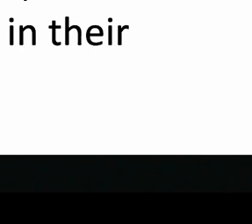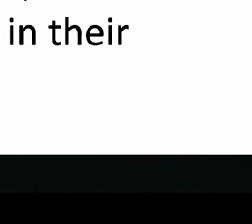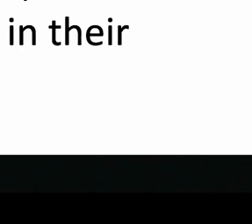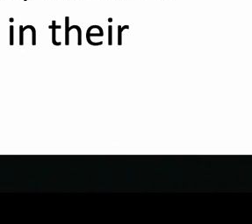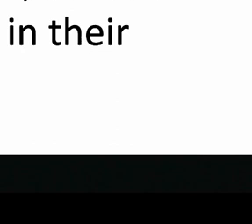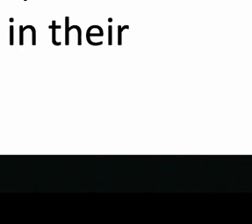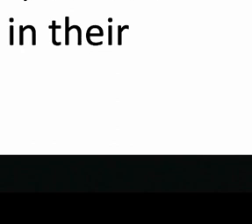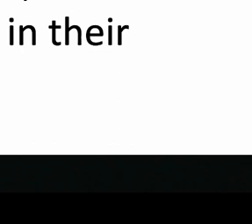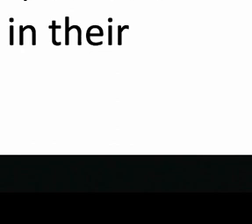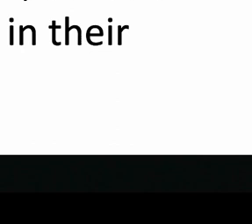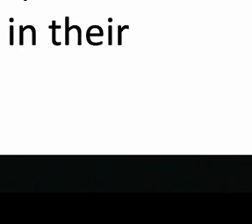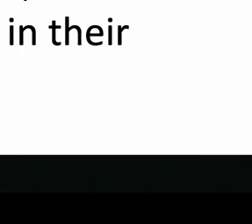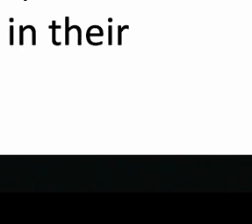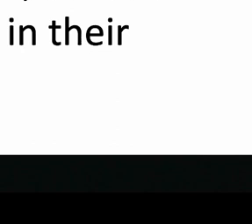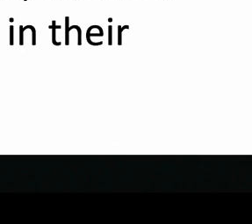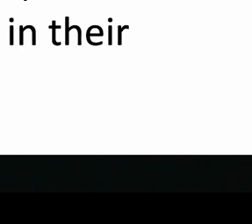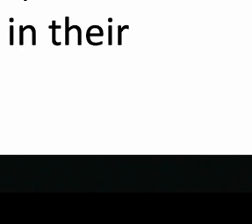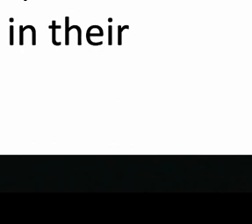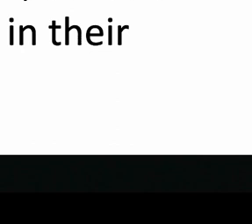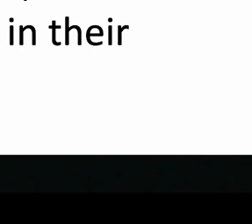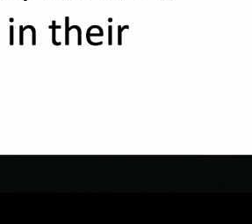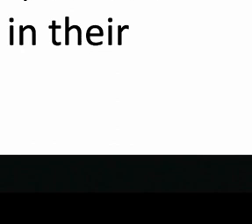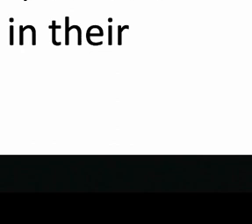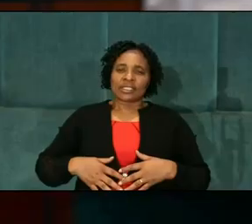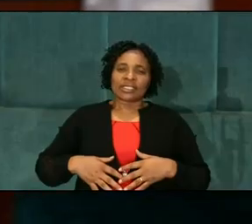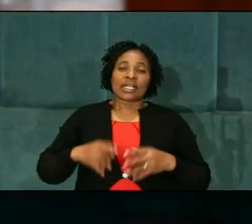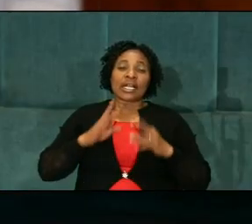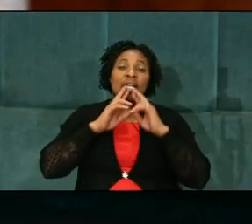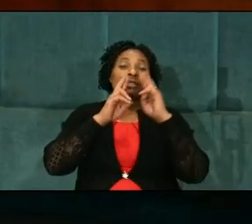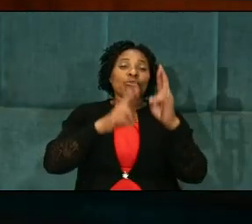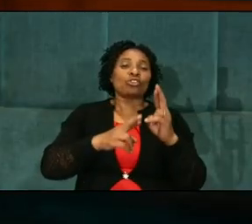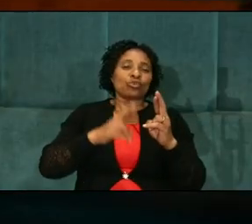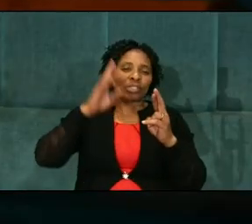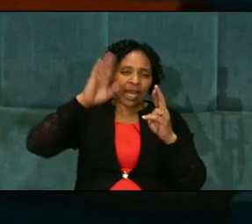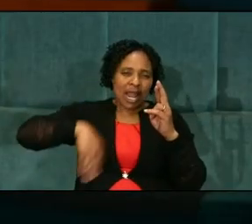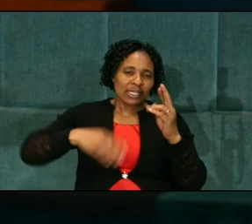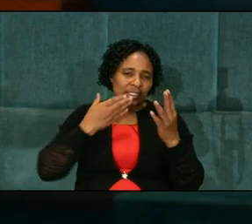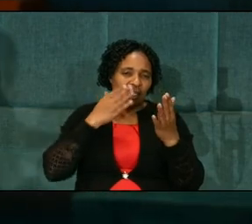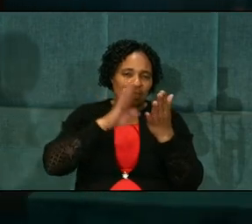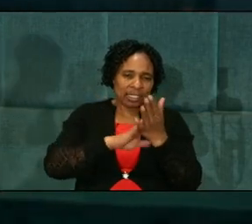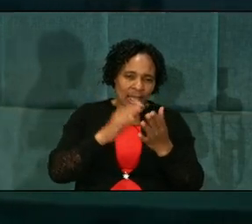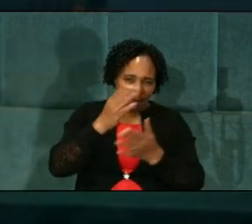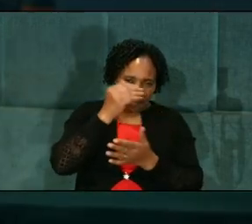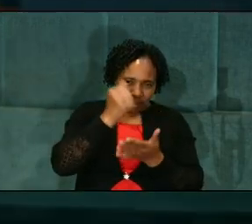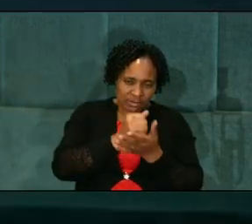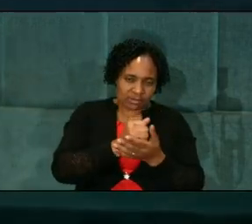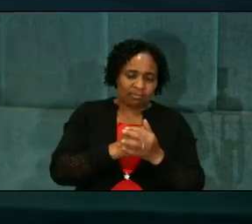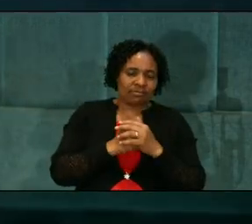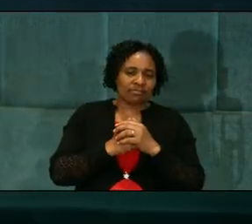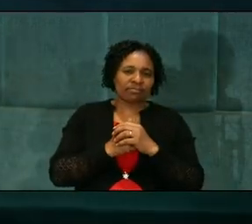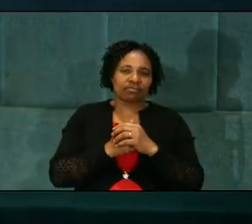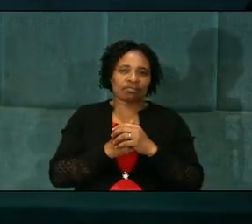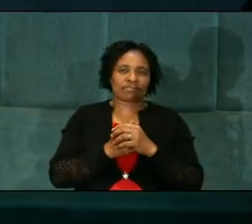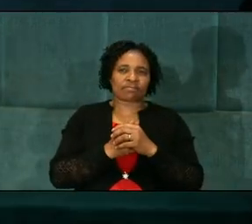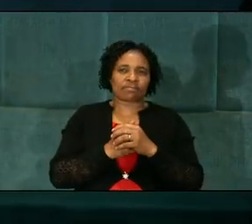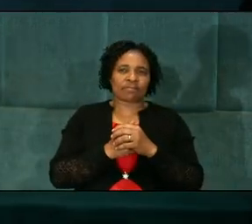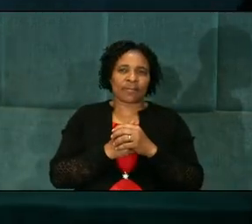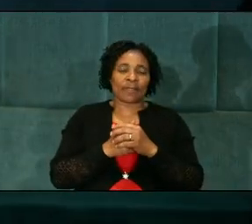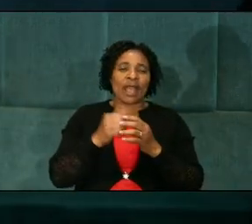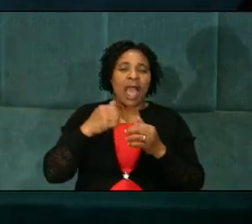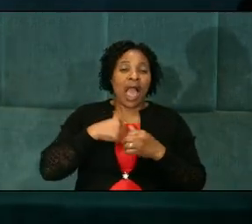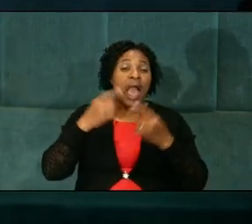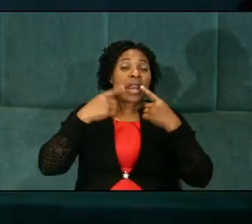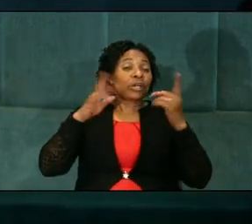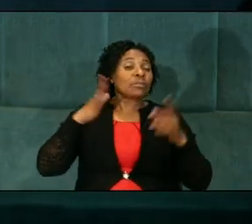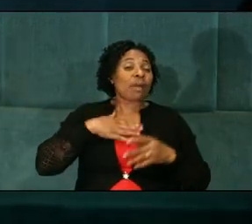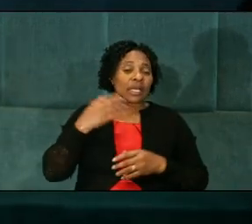Somebody responded to the last letter. Amen. I declare